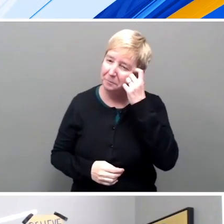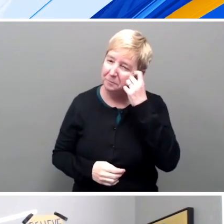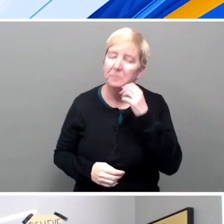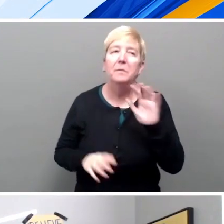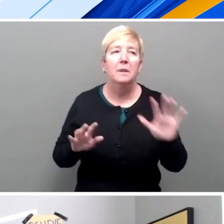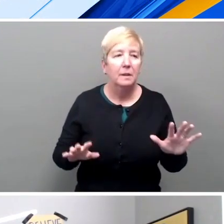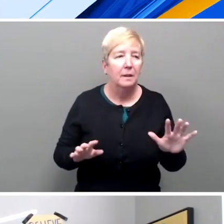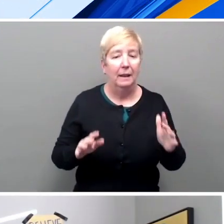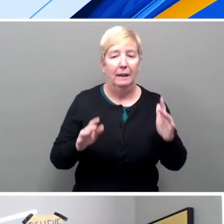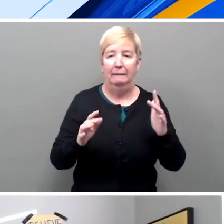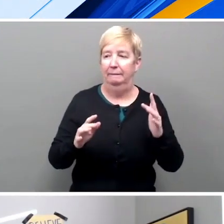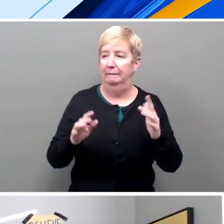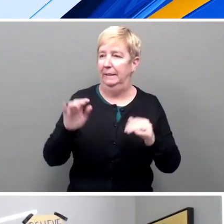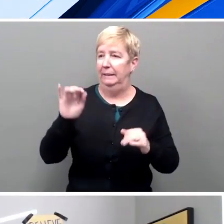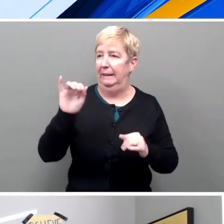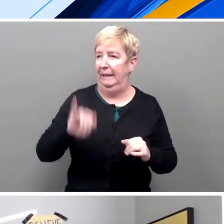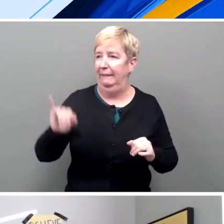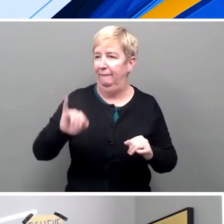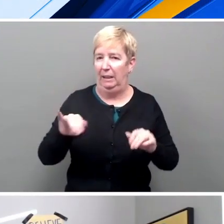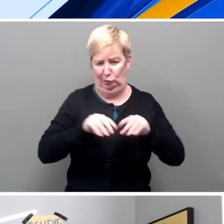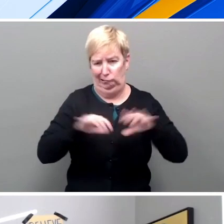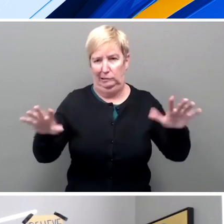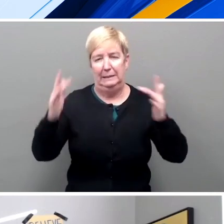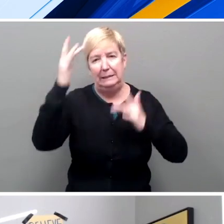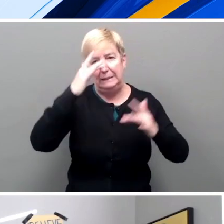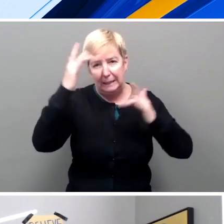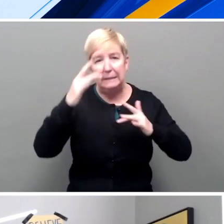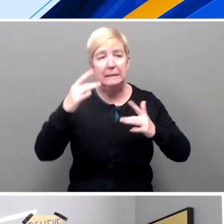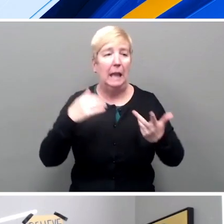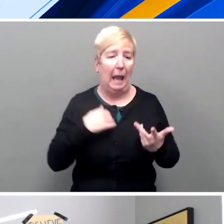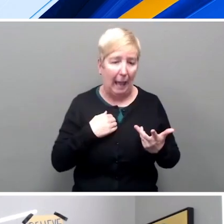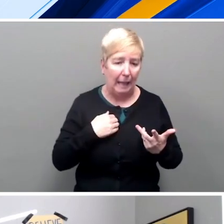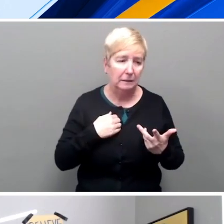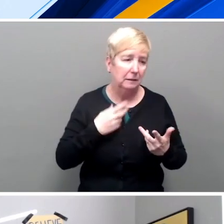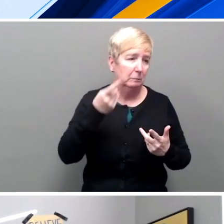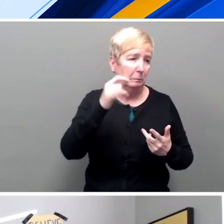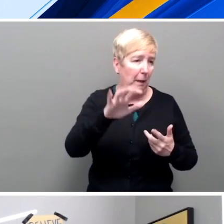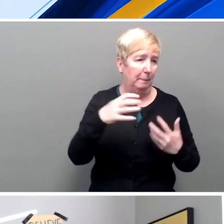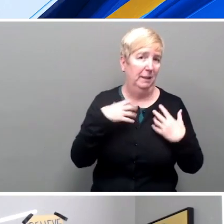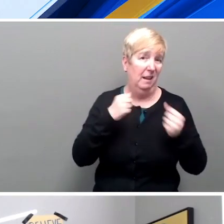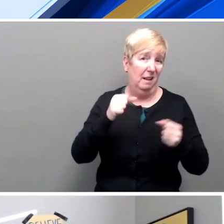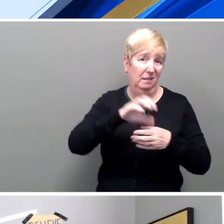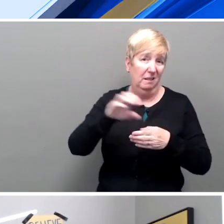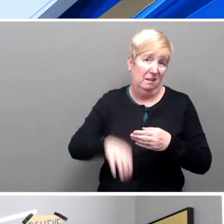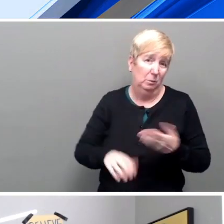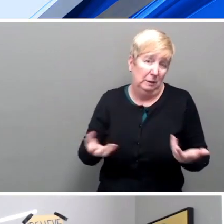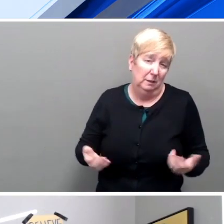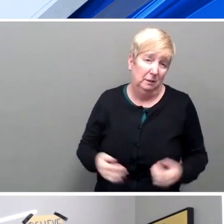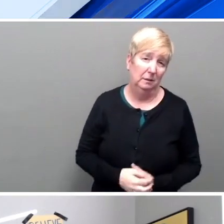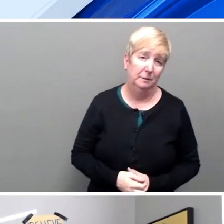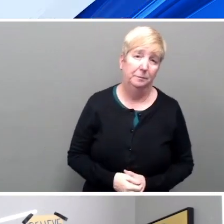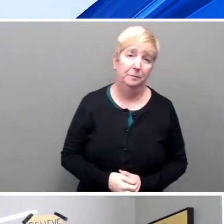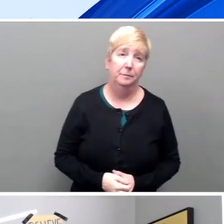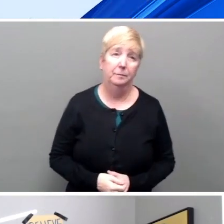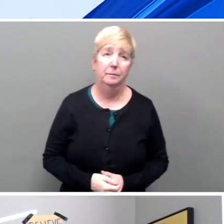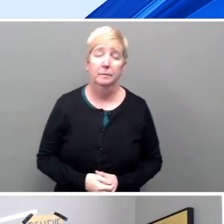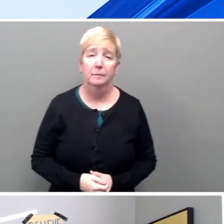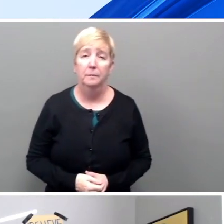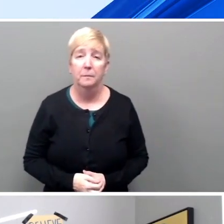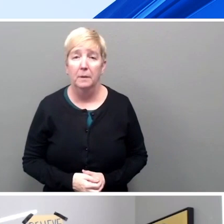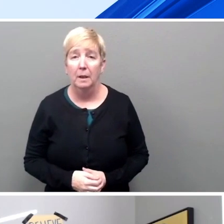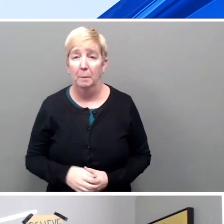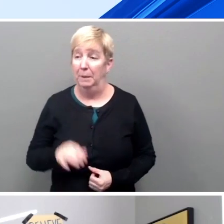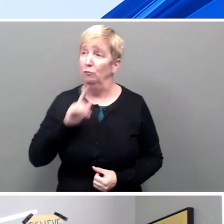health consequences that is kind of like a huge part of why the Department of